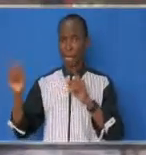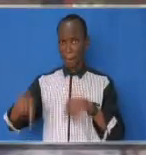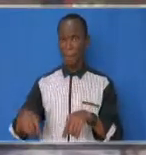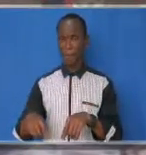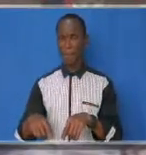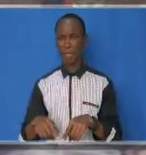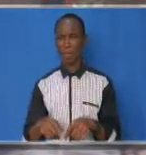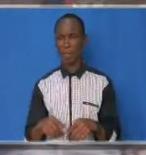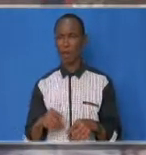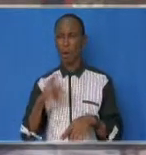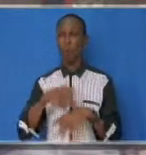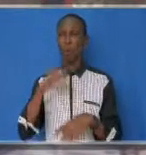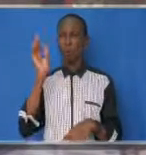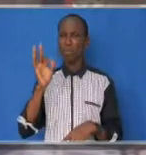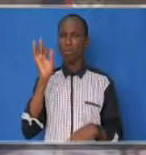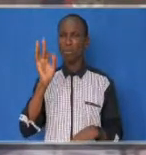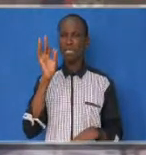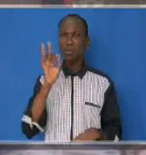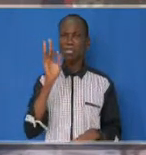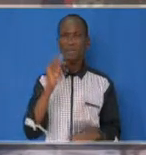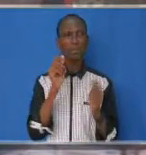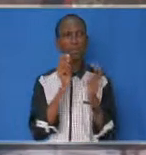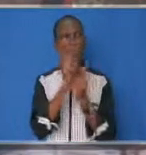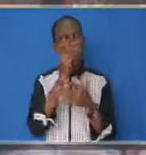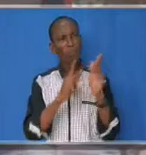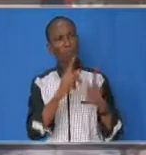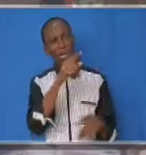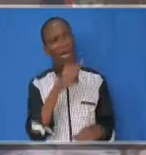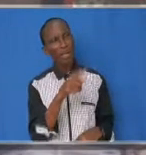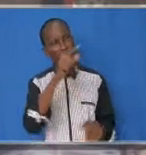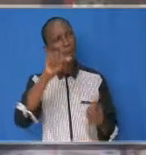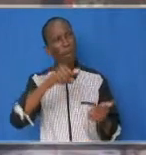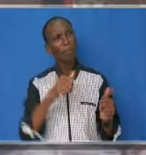an individual who can listen to preaching.